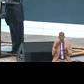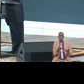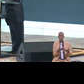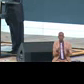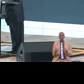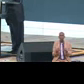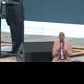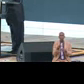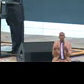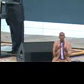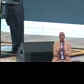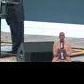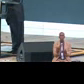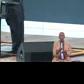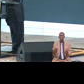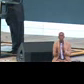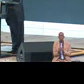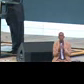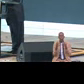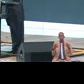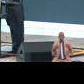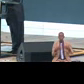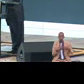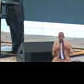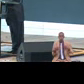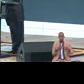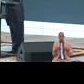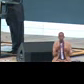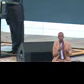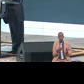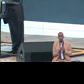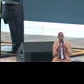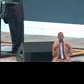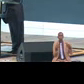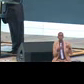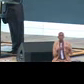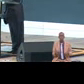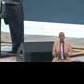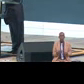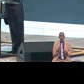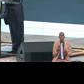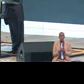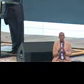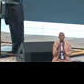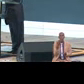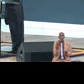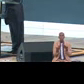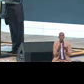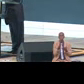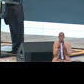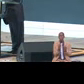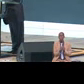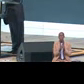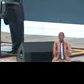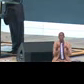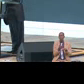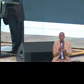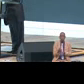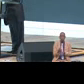things without murmurings and disputings. Those are sons of God. That ye may be blameless